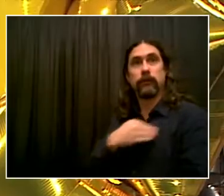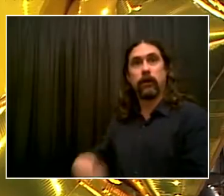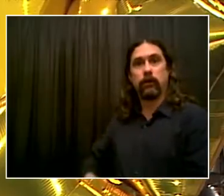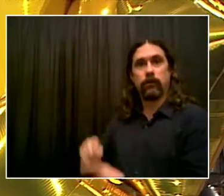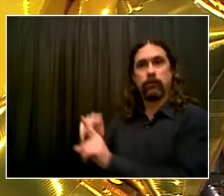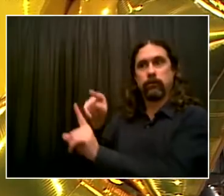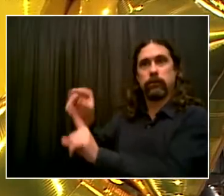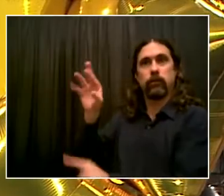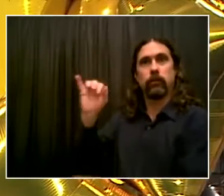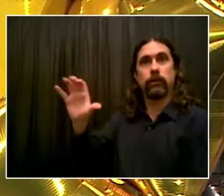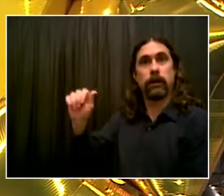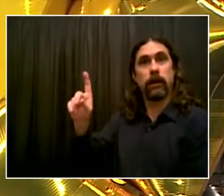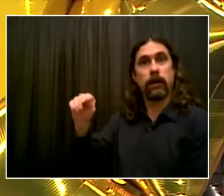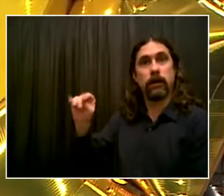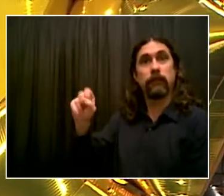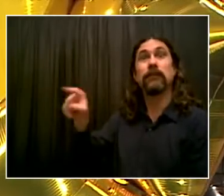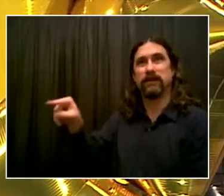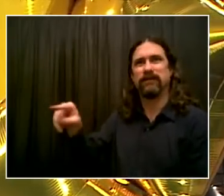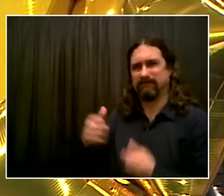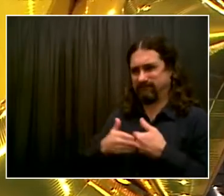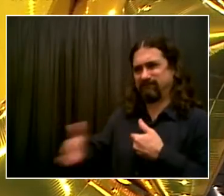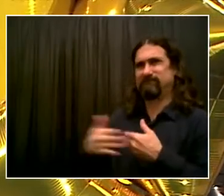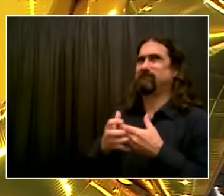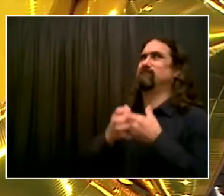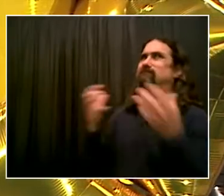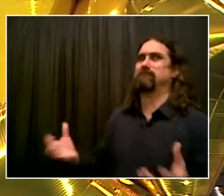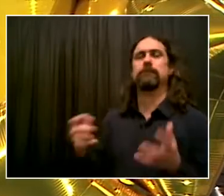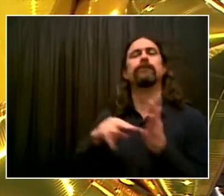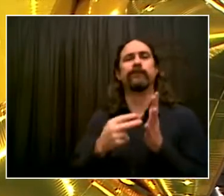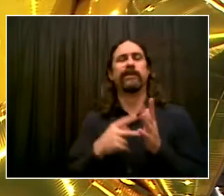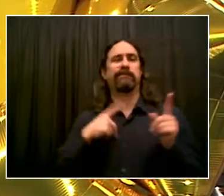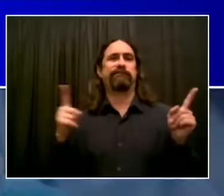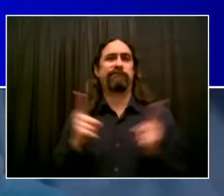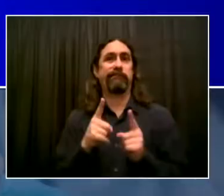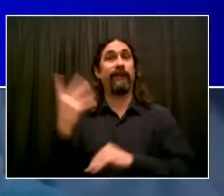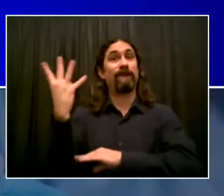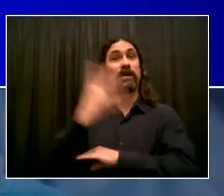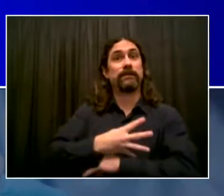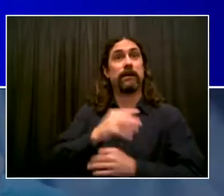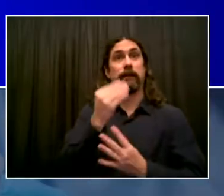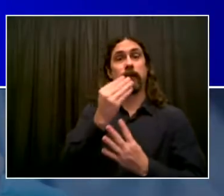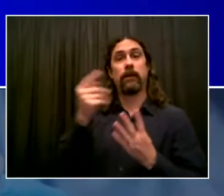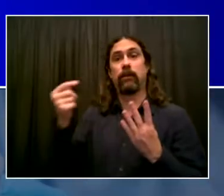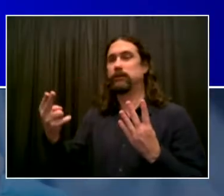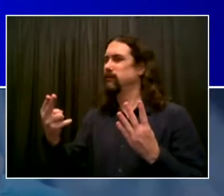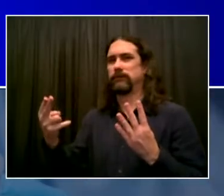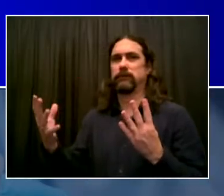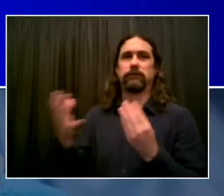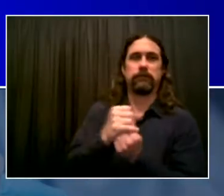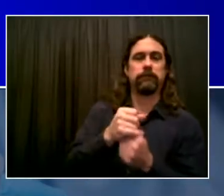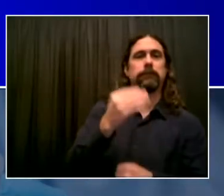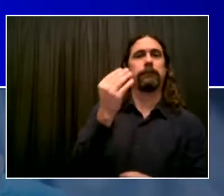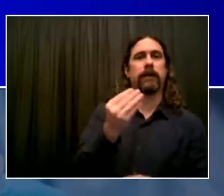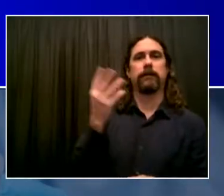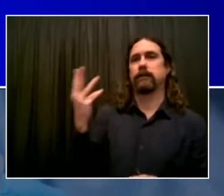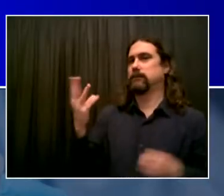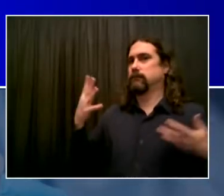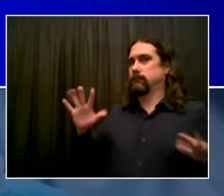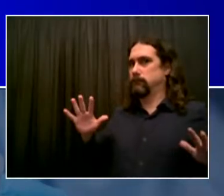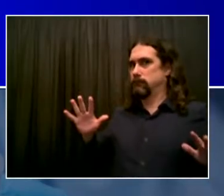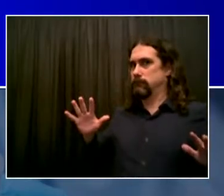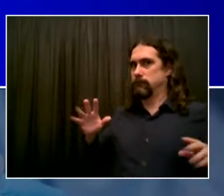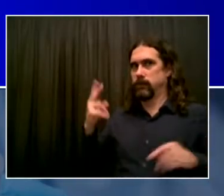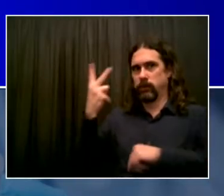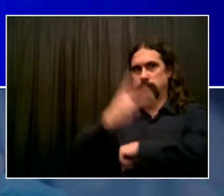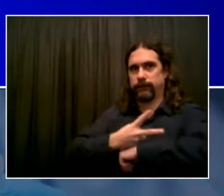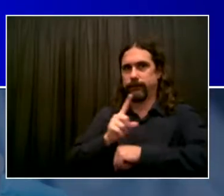Okay, let me go to indicators. First of all, doses administered to date. And this is, again, you heard the mobile vaccination